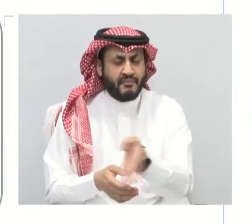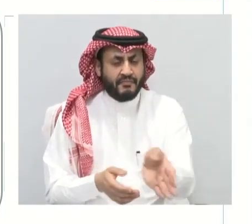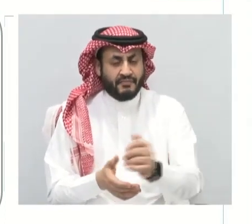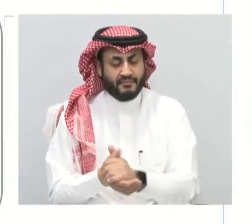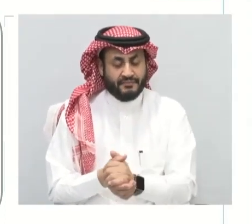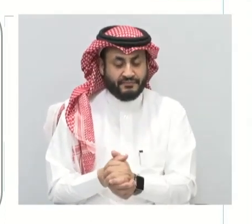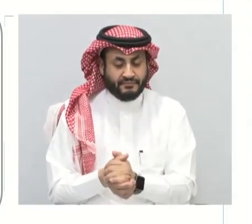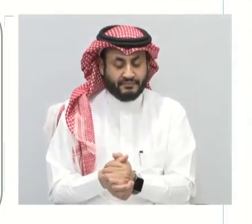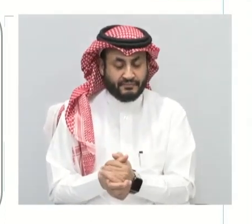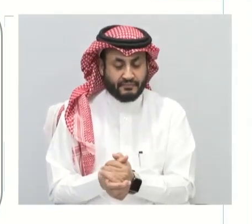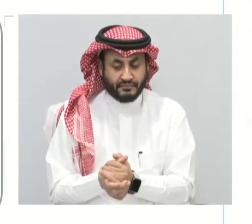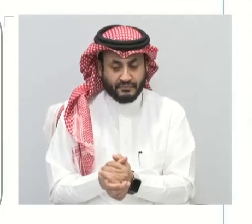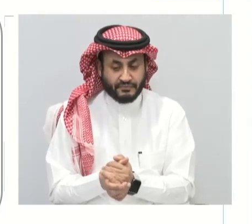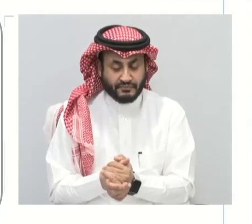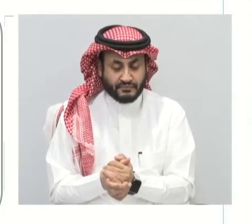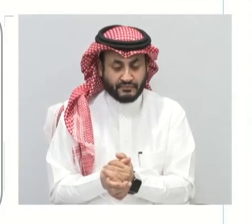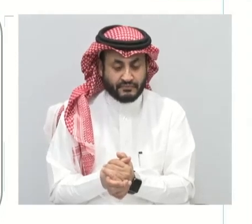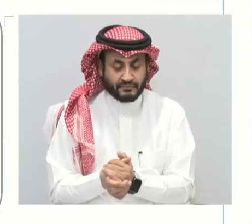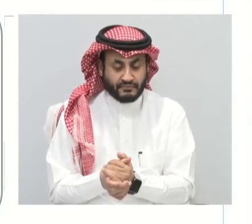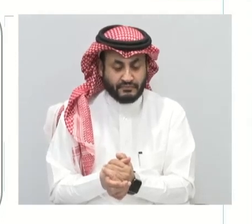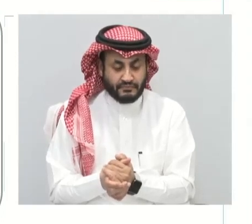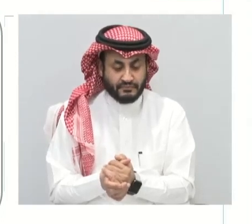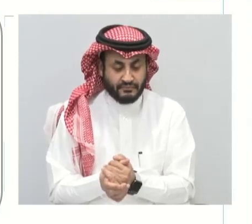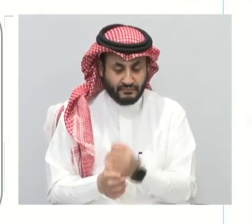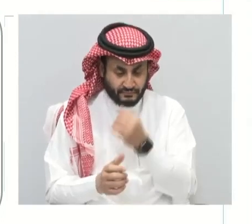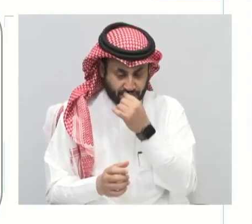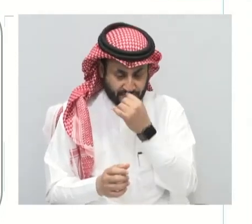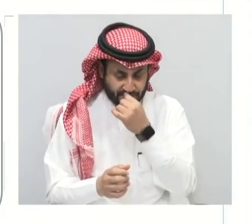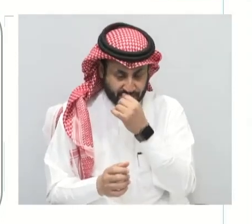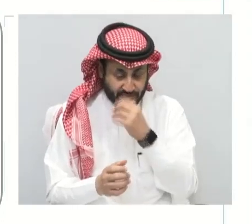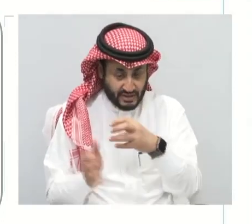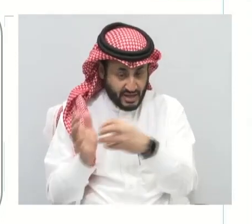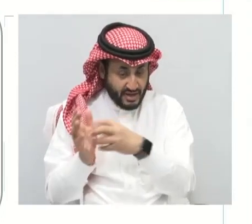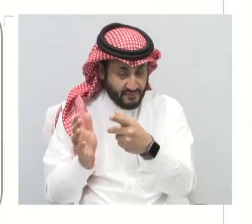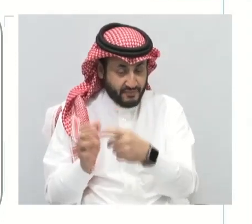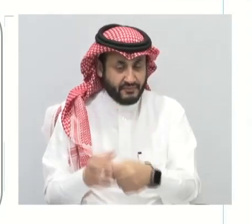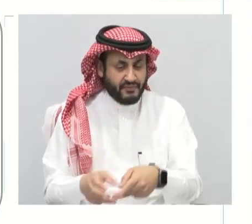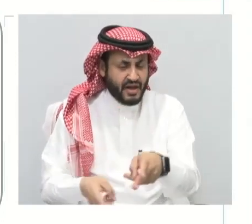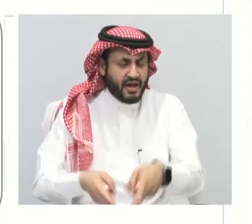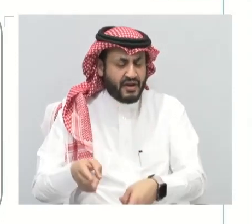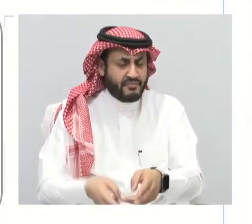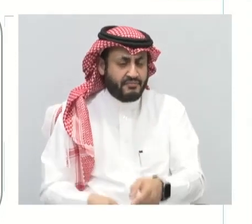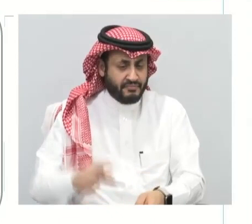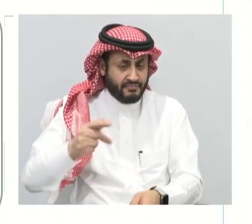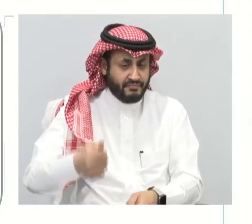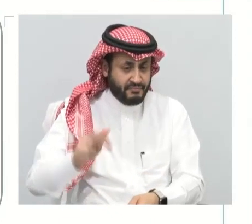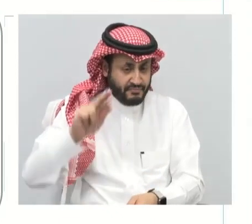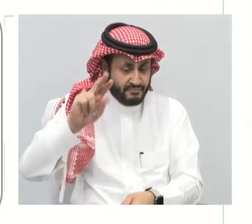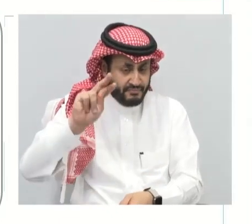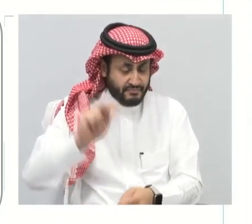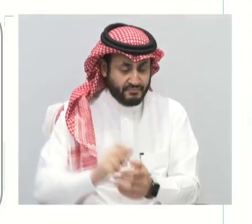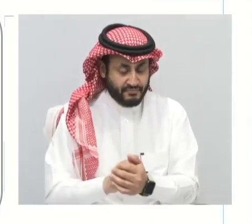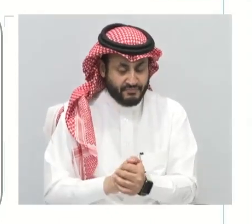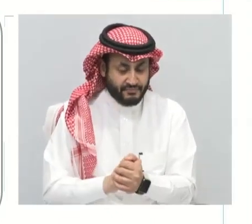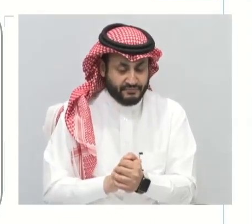that Andy recorded in the voice message. His address is 27 Park Drive. Go south on Main